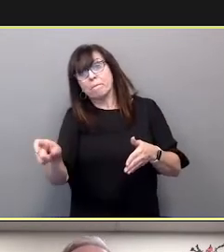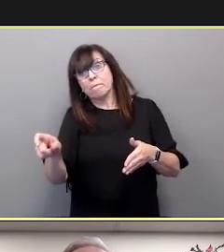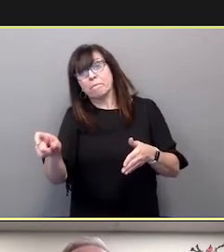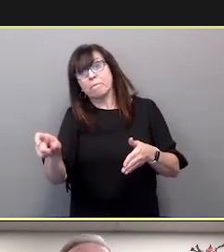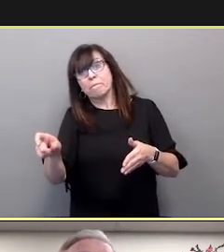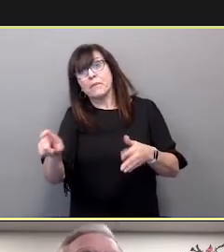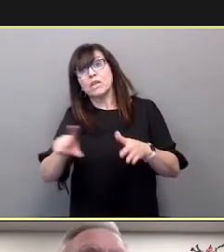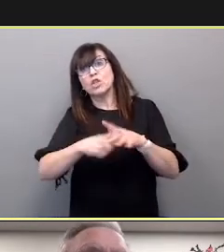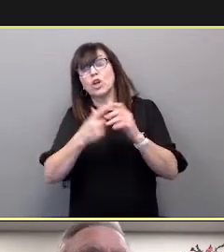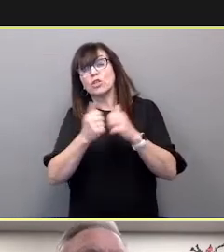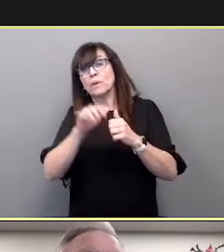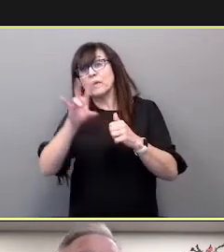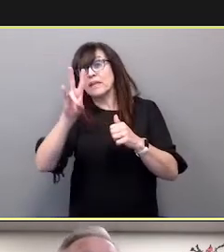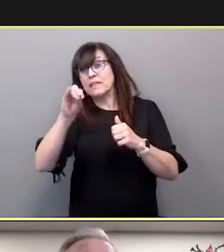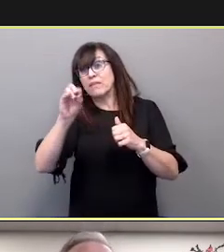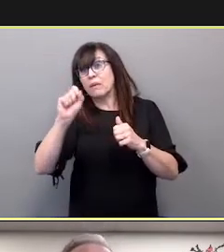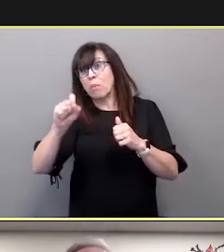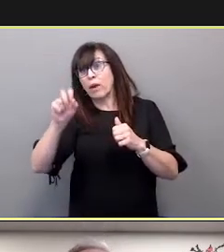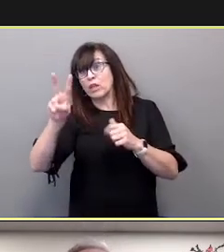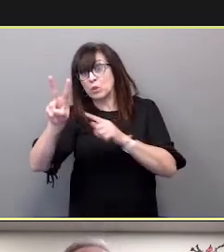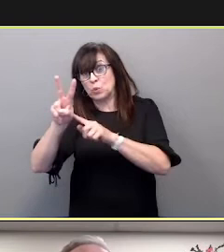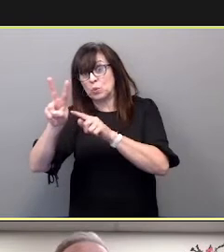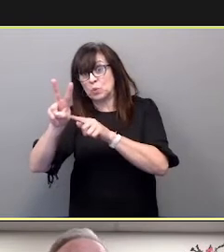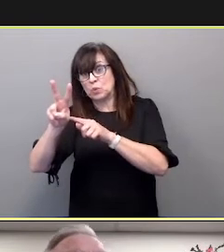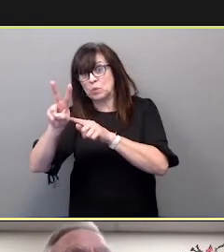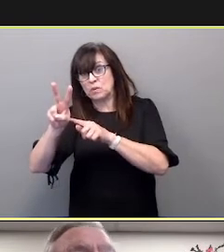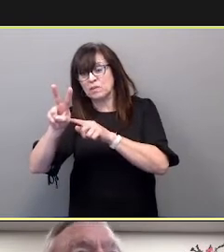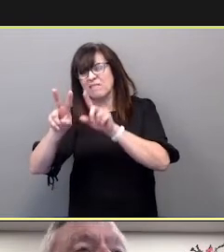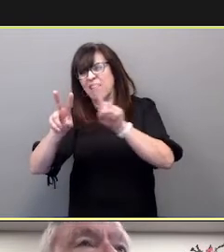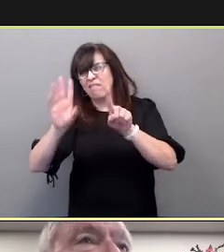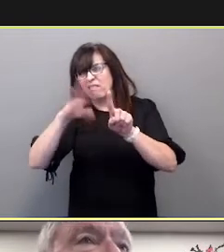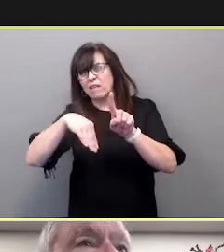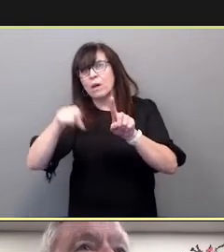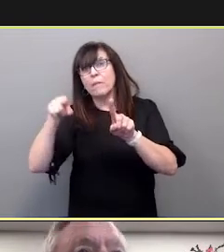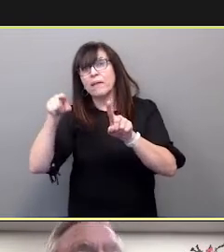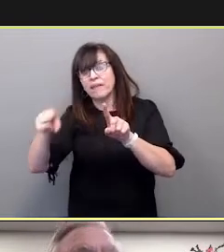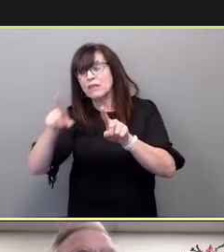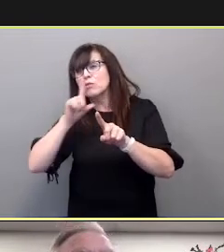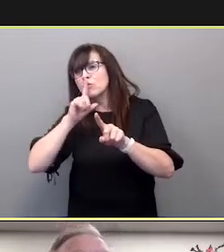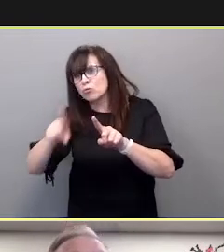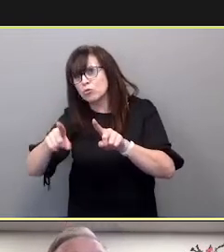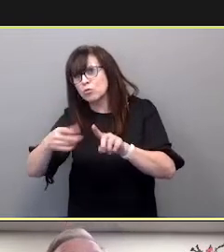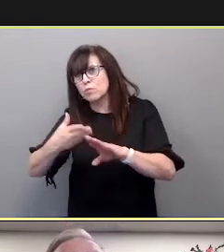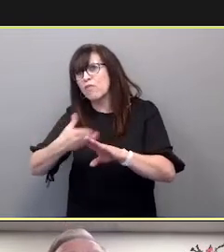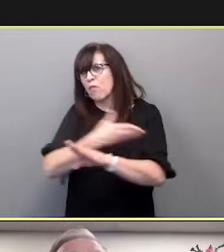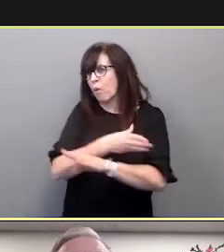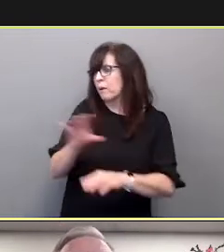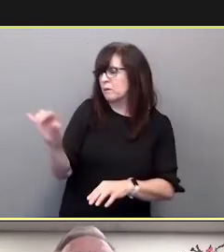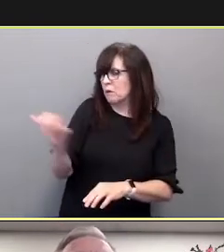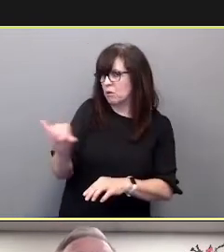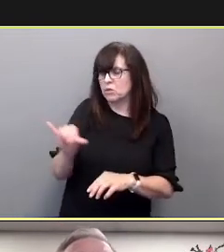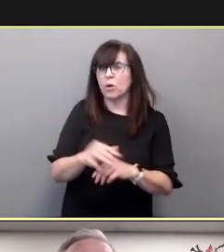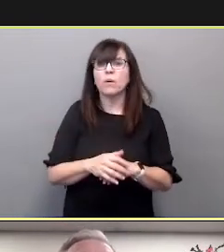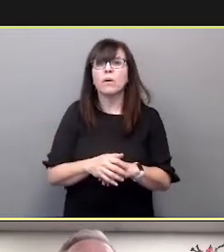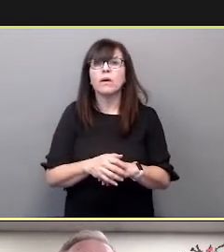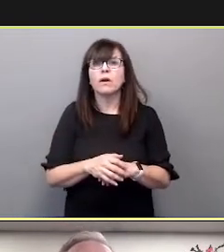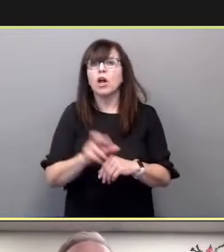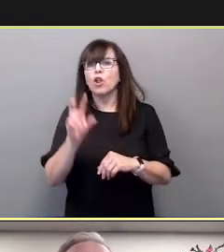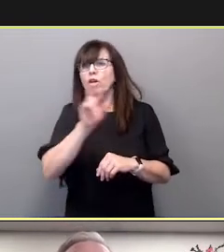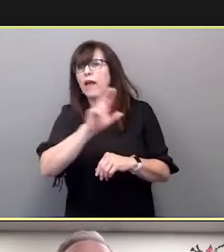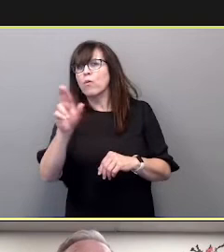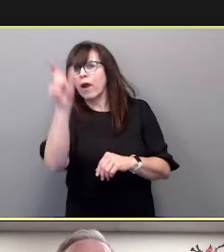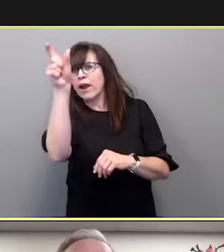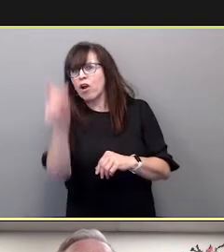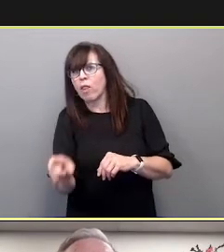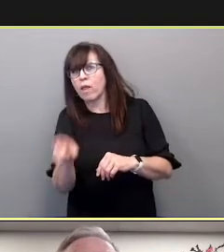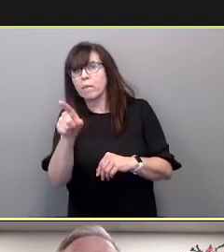with 70.2 than the left, but this was true beforehand as well. Let's look at the right-hand column.